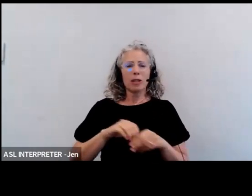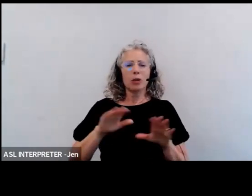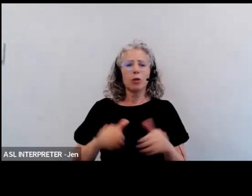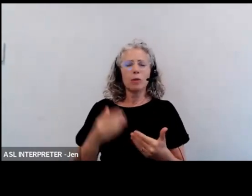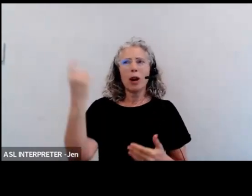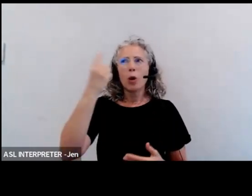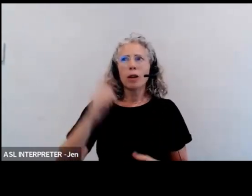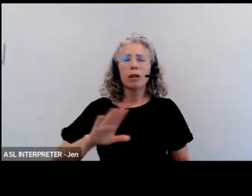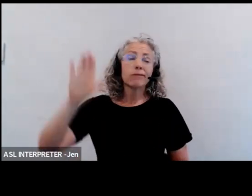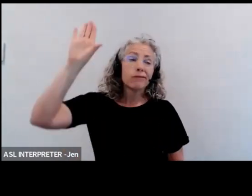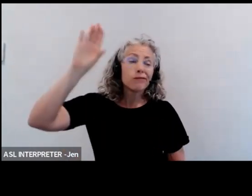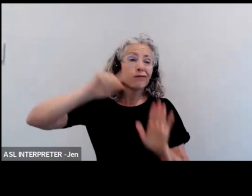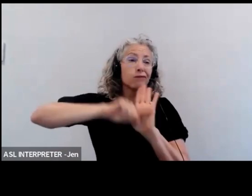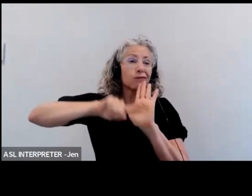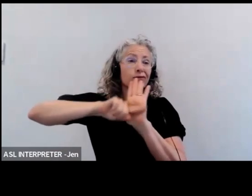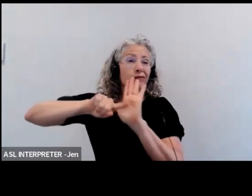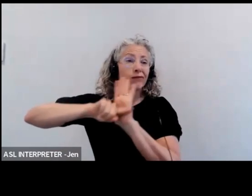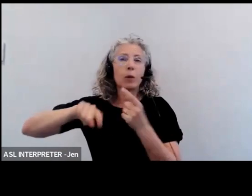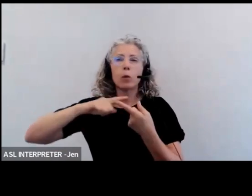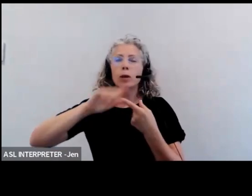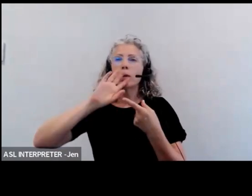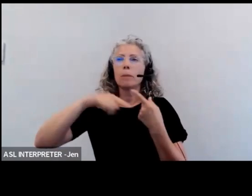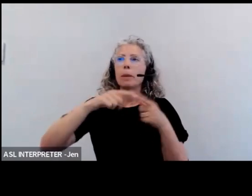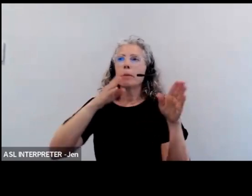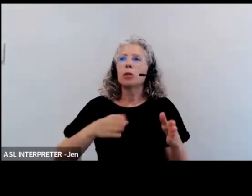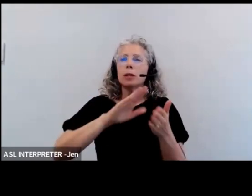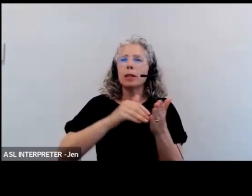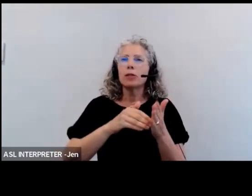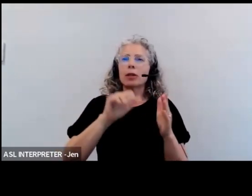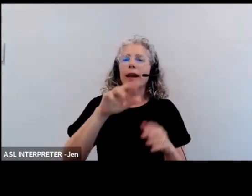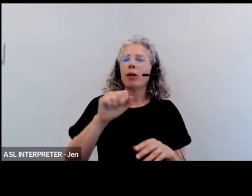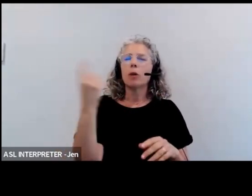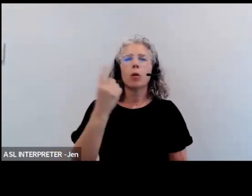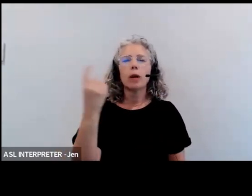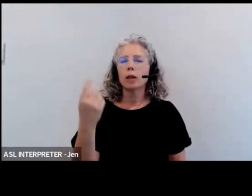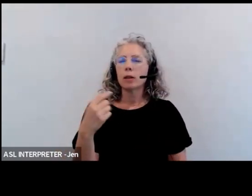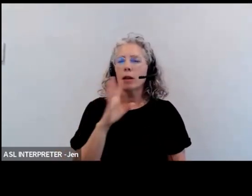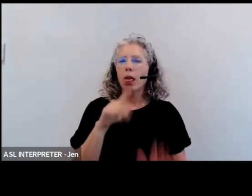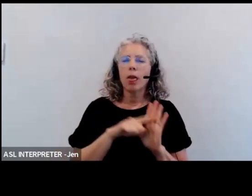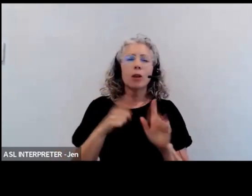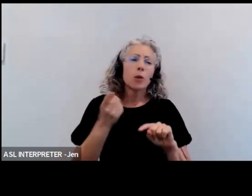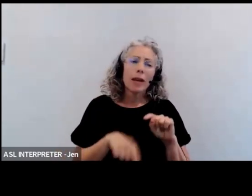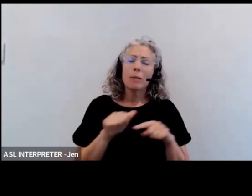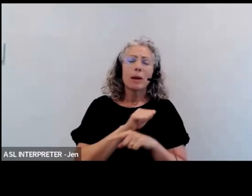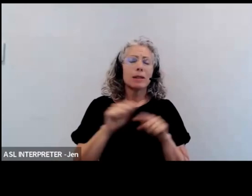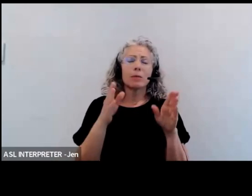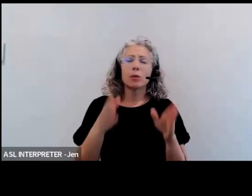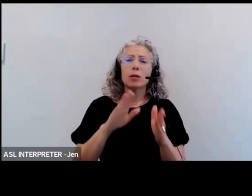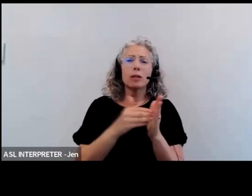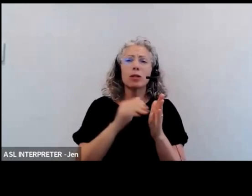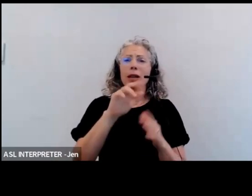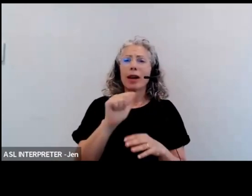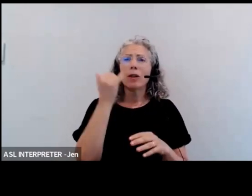when it comes to talking about person-centered care in these organizations. You cannot practice person-centered care if you